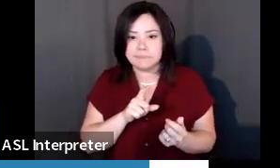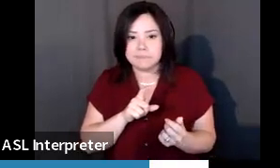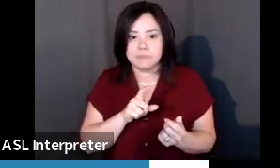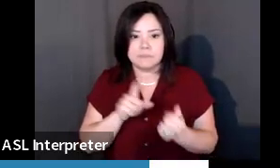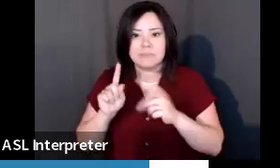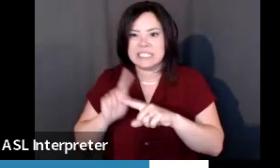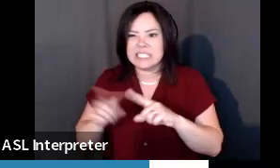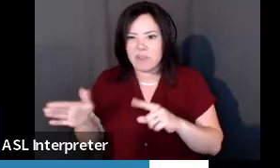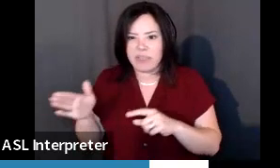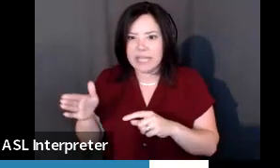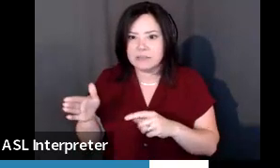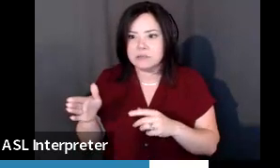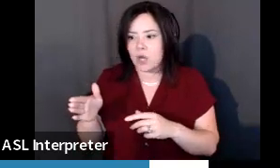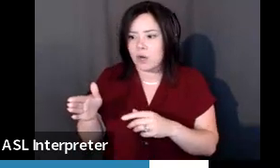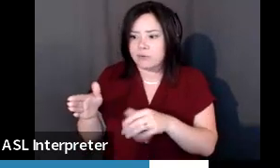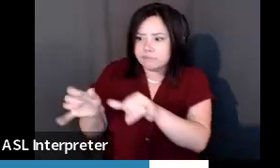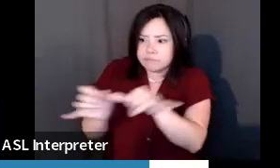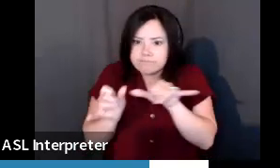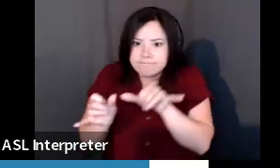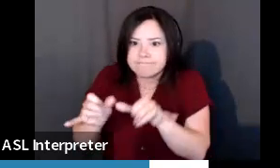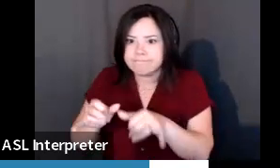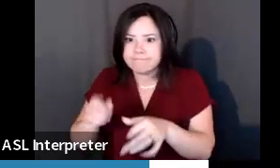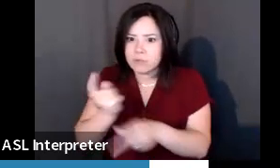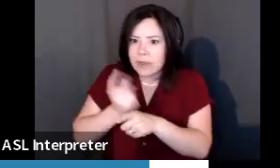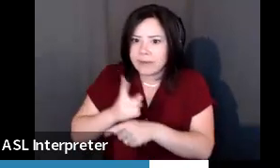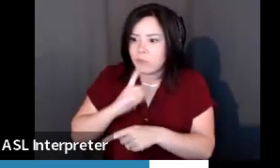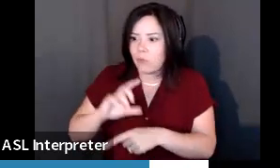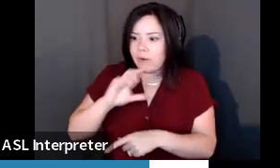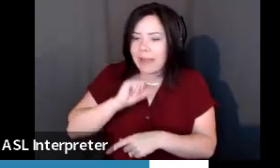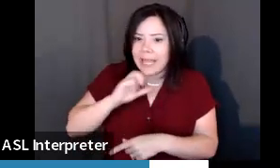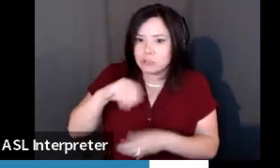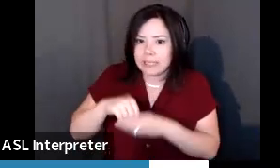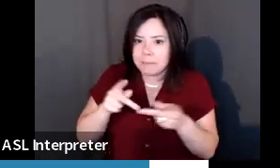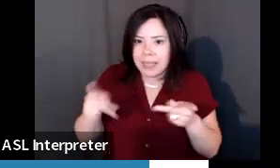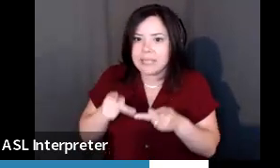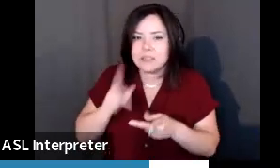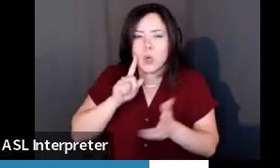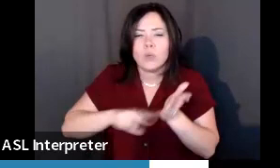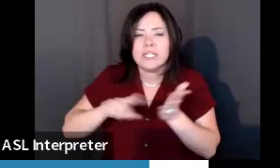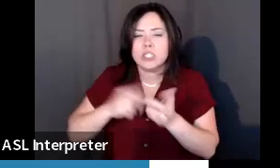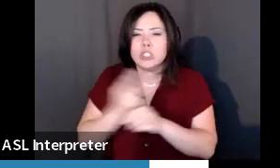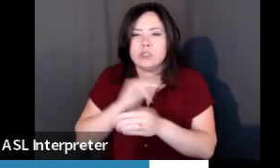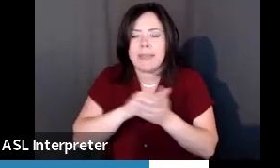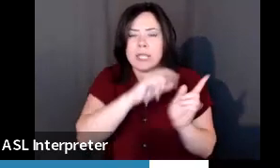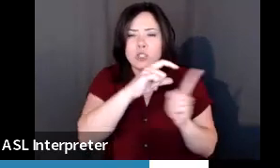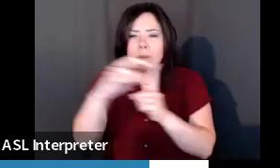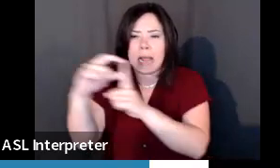different things are taken into consideration for aging in place, I would search using that terminology as